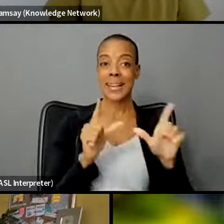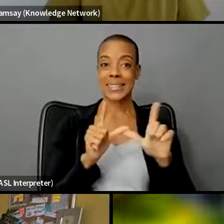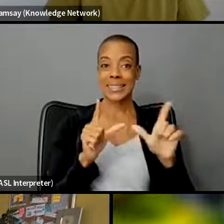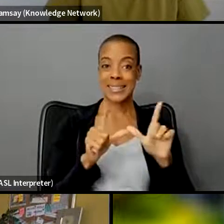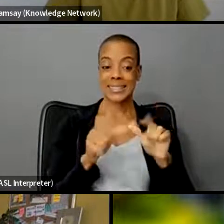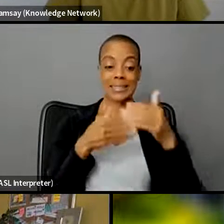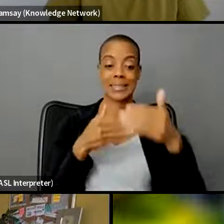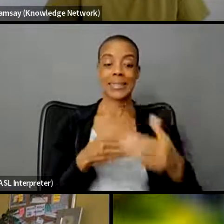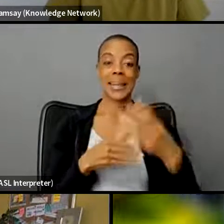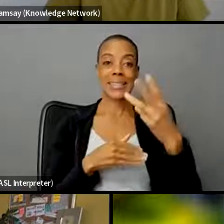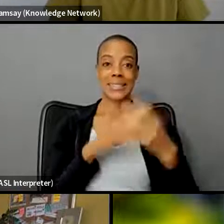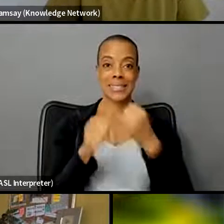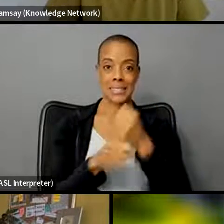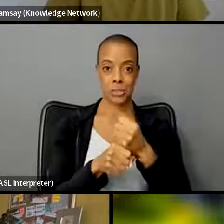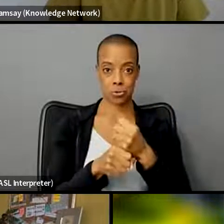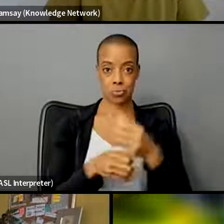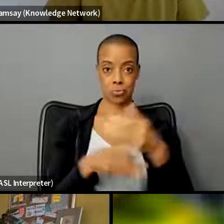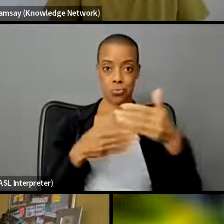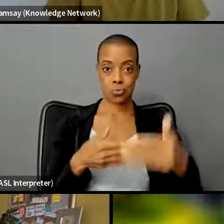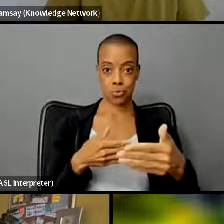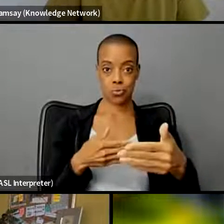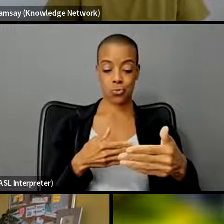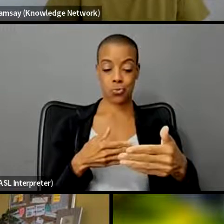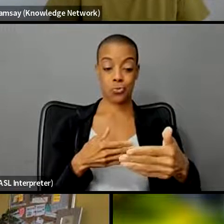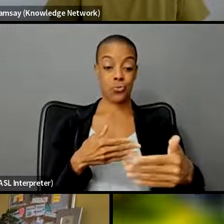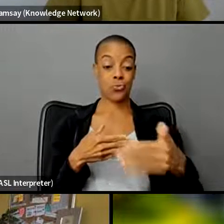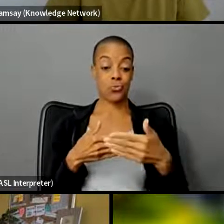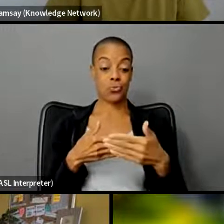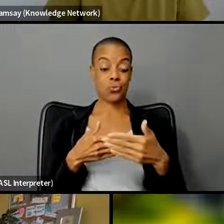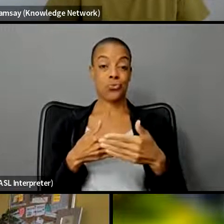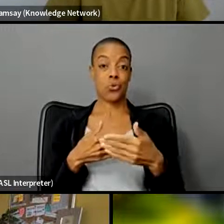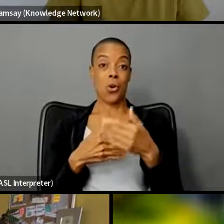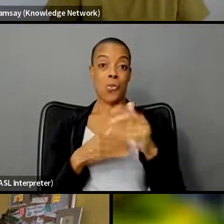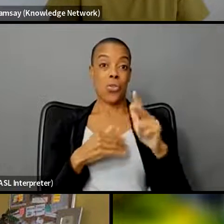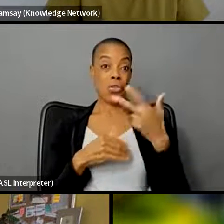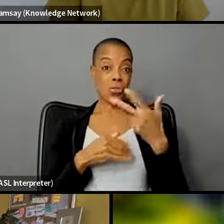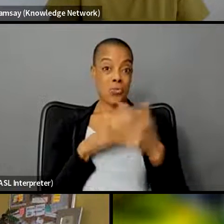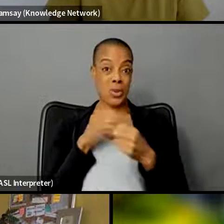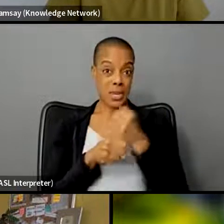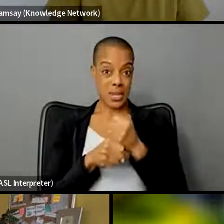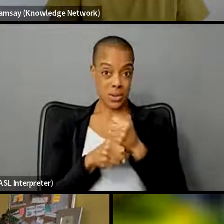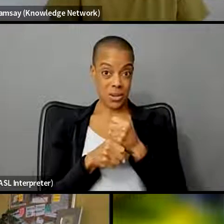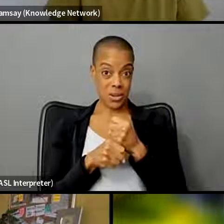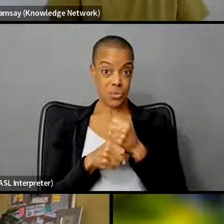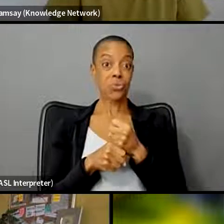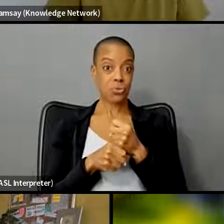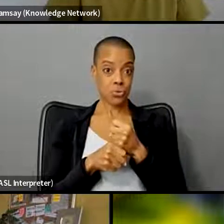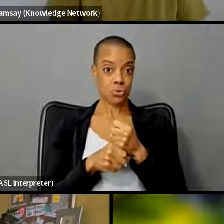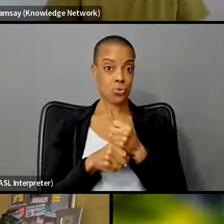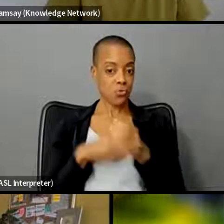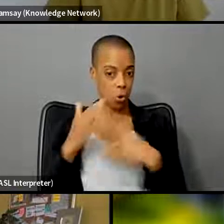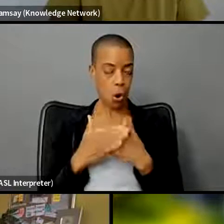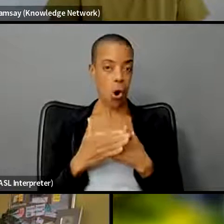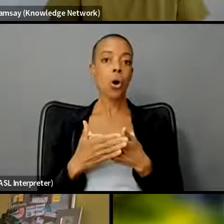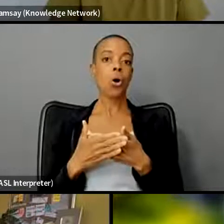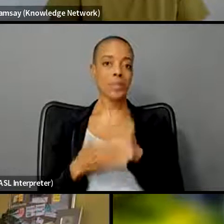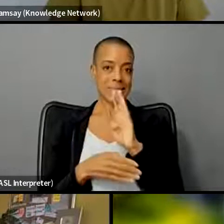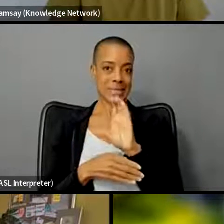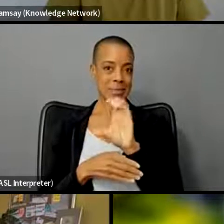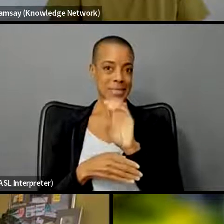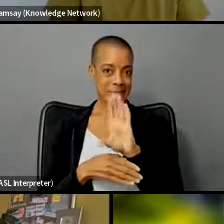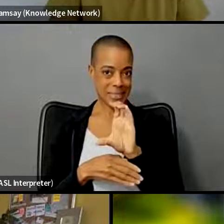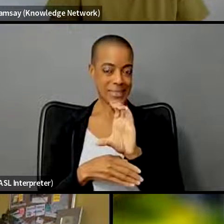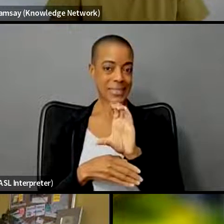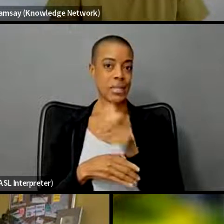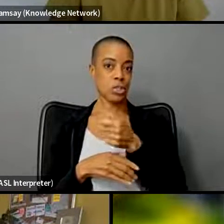years. And usually the first 3 years for CBC are exclusive on all CBC channels and